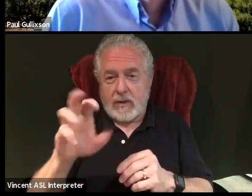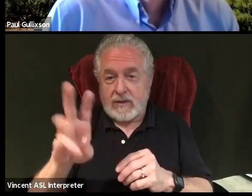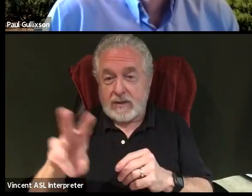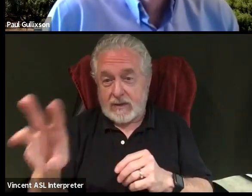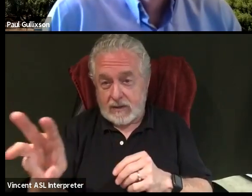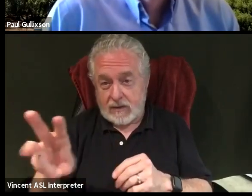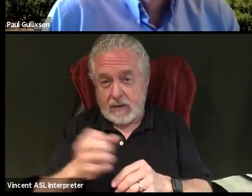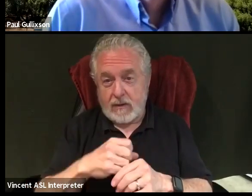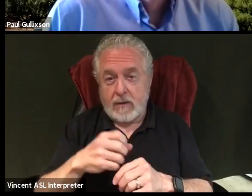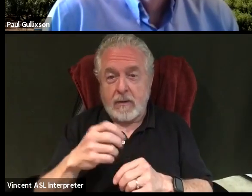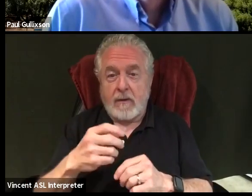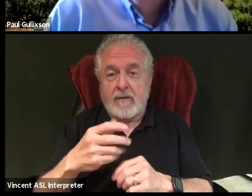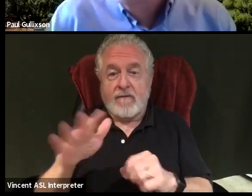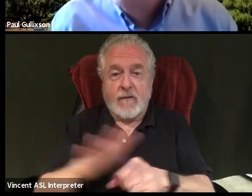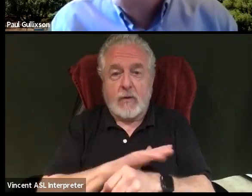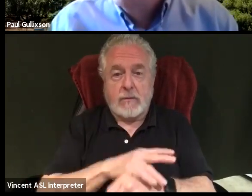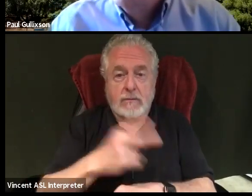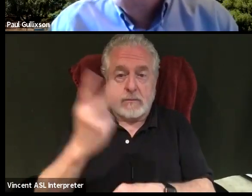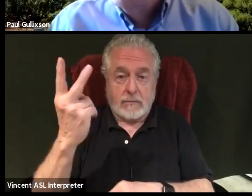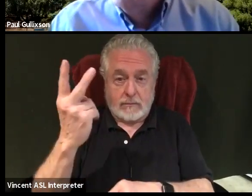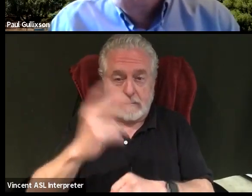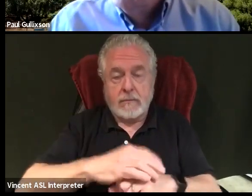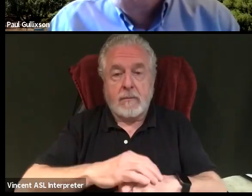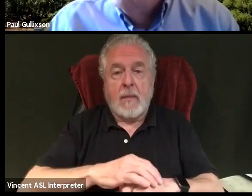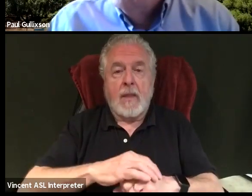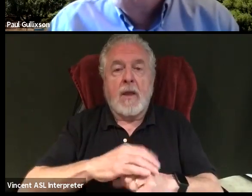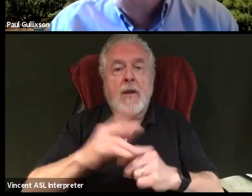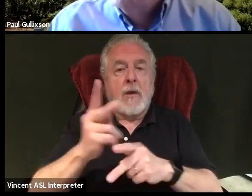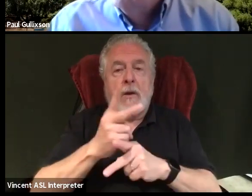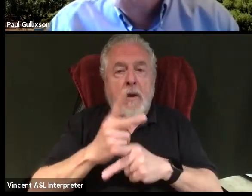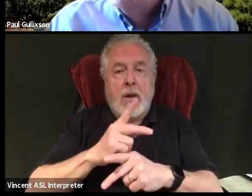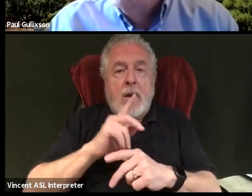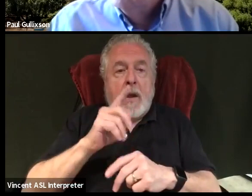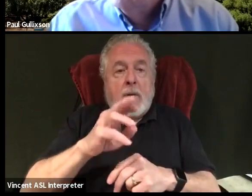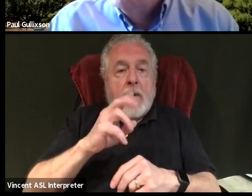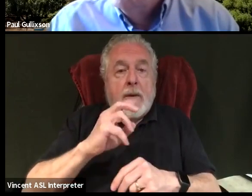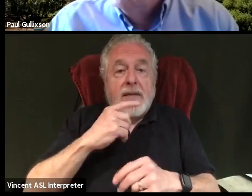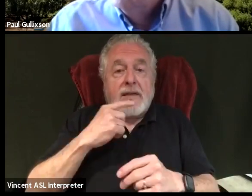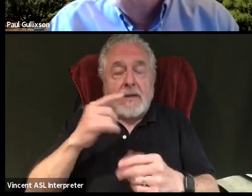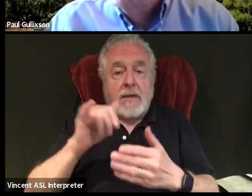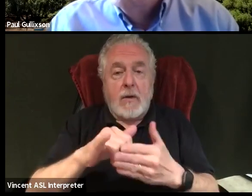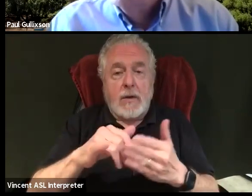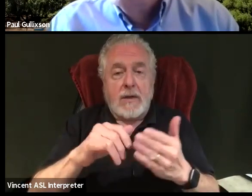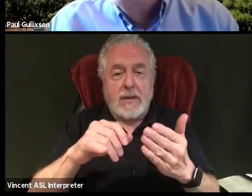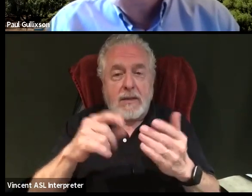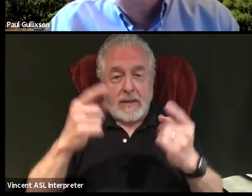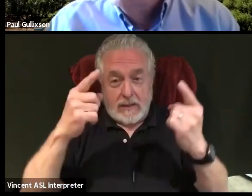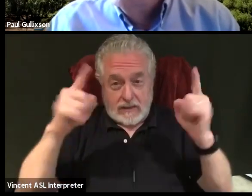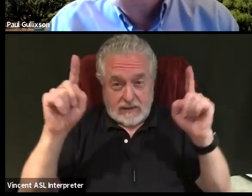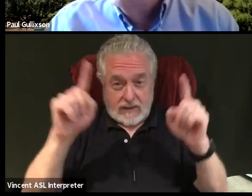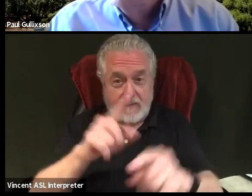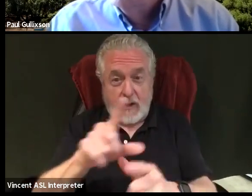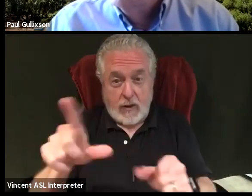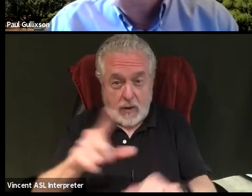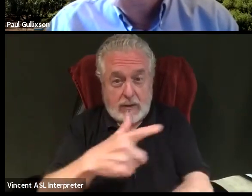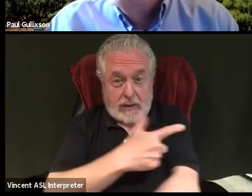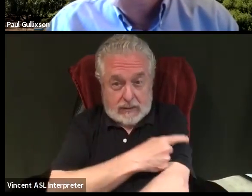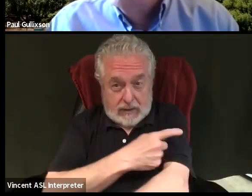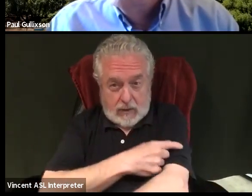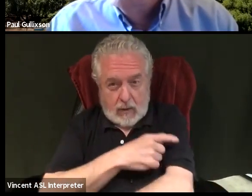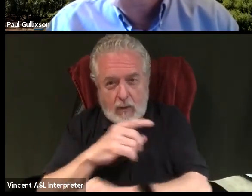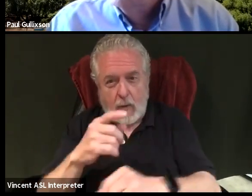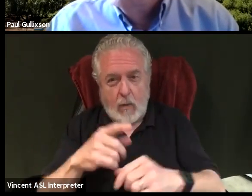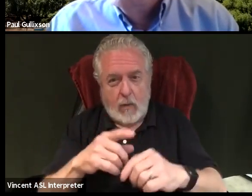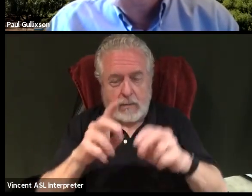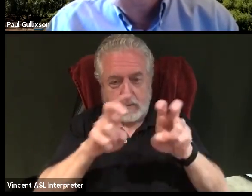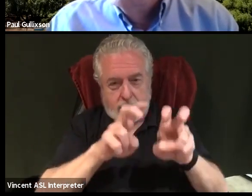233,366 have been fully vaccinated. As Supervisors Hopkins and Rabbit mentioned, due to the success of the local vaccination effort, we'll be